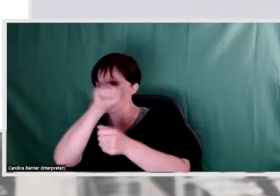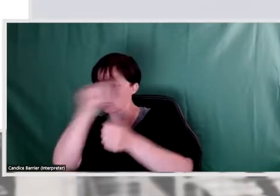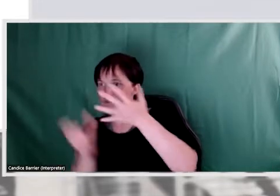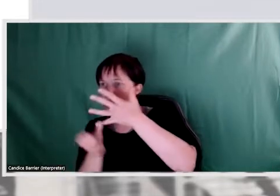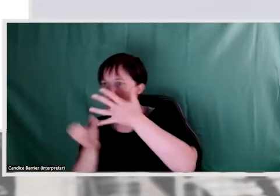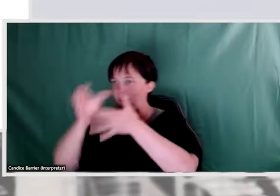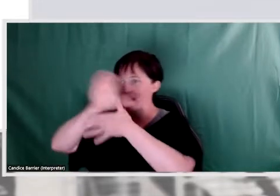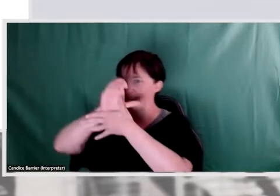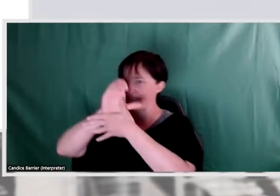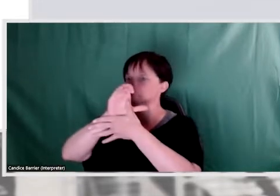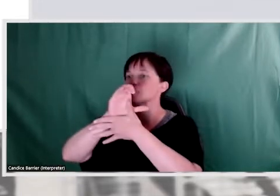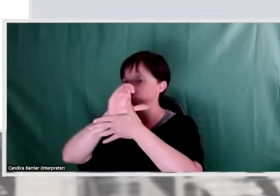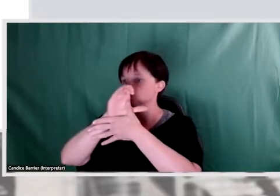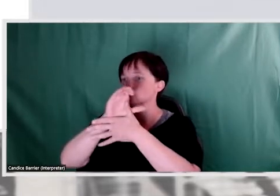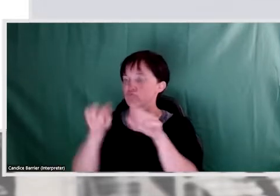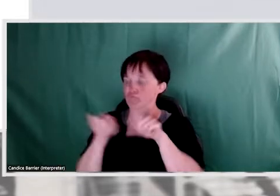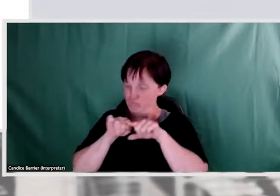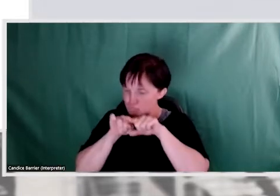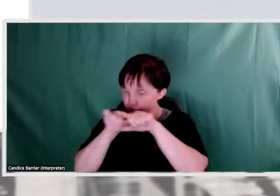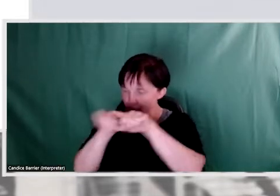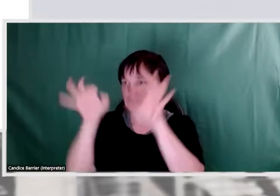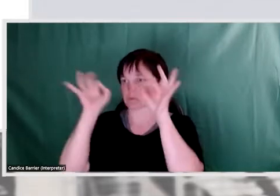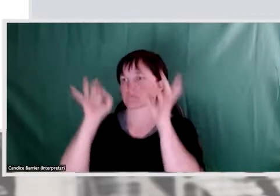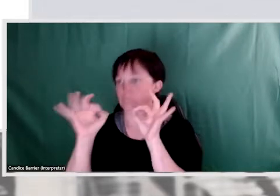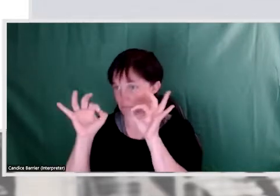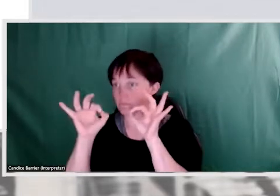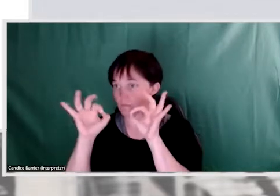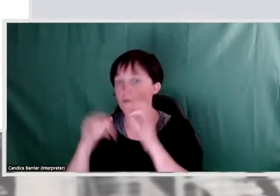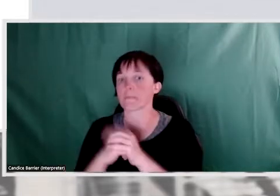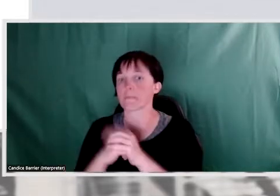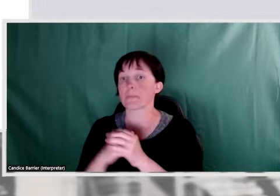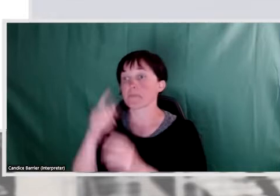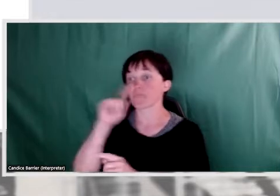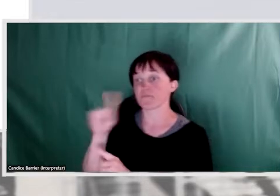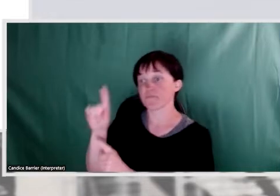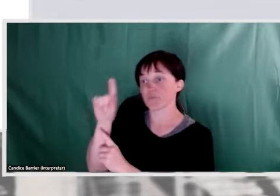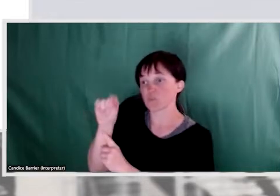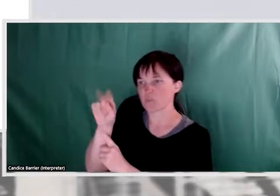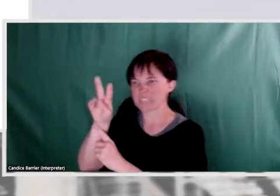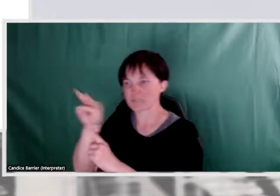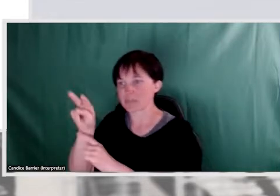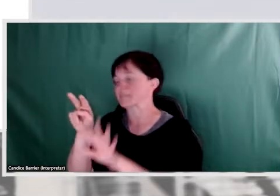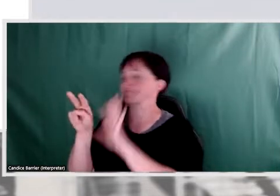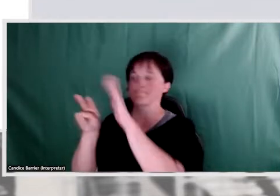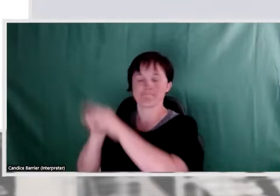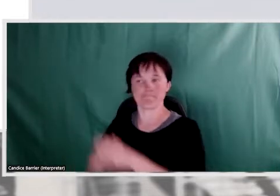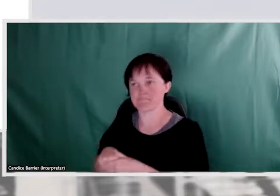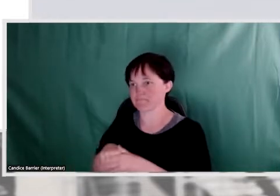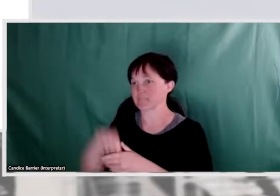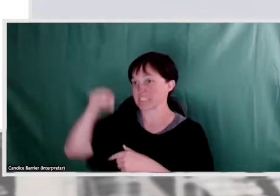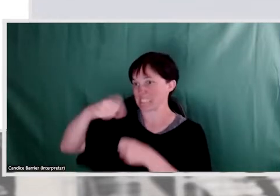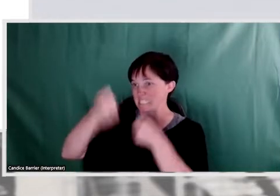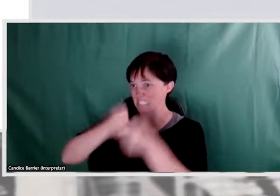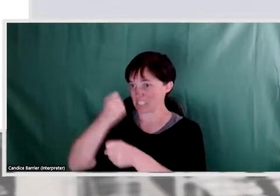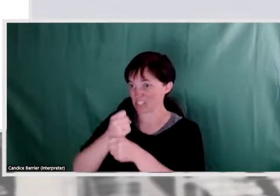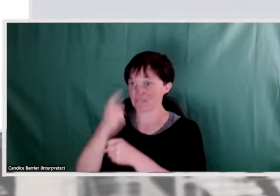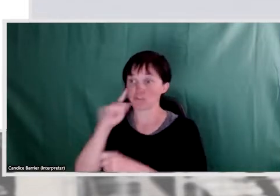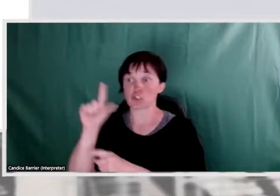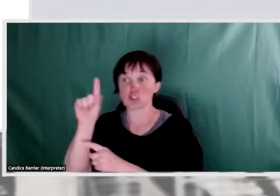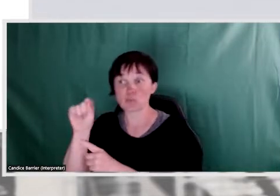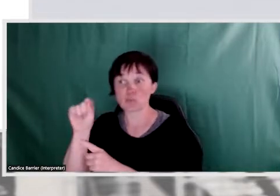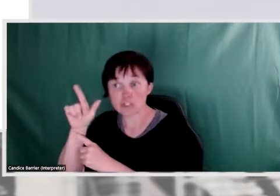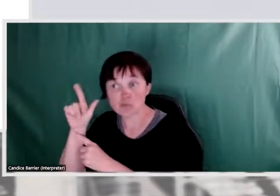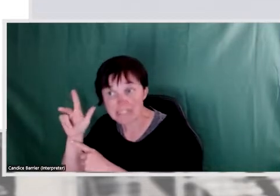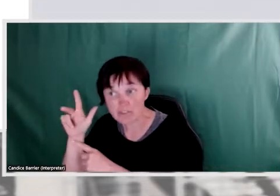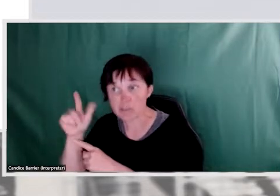apples to apples response to everything we need to score on. For 2022, I'm sorry, in this year for 2022, for 2023, we